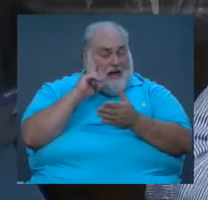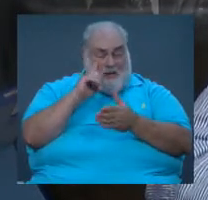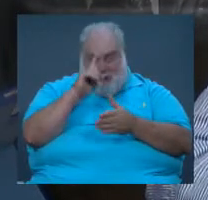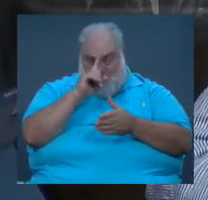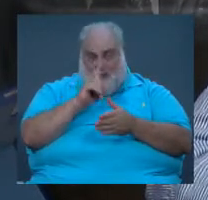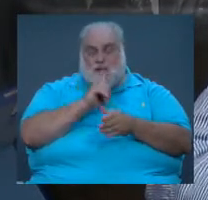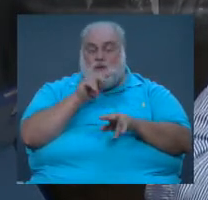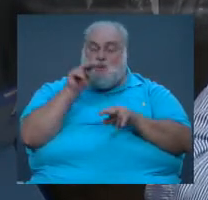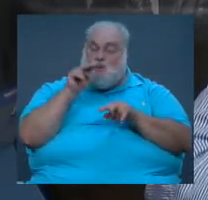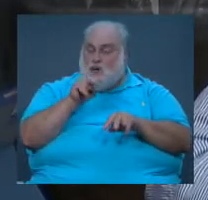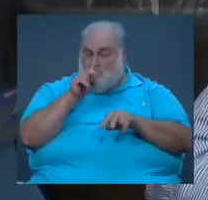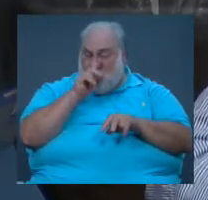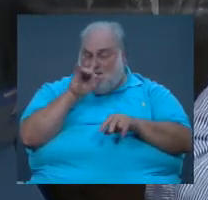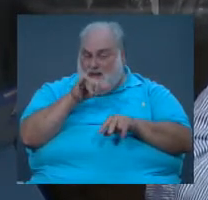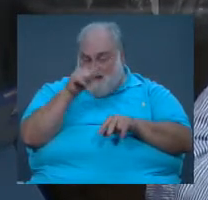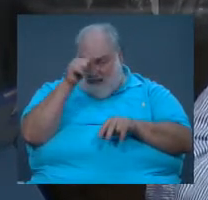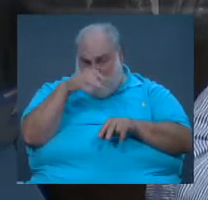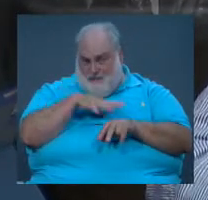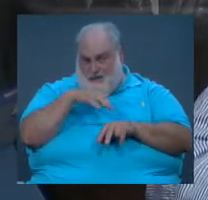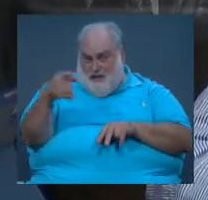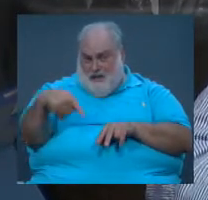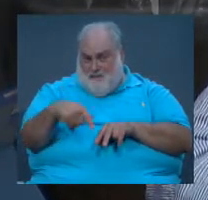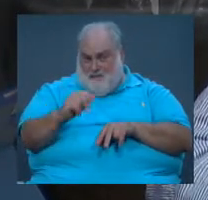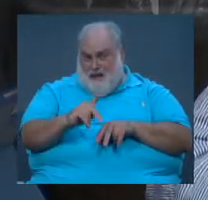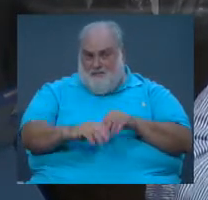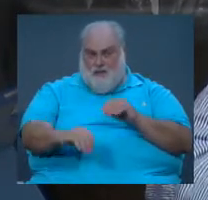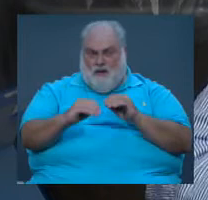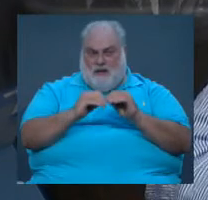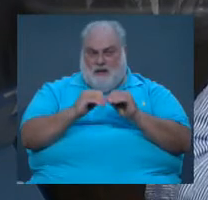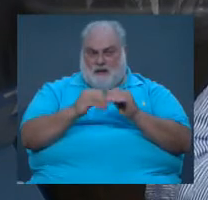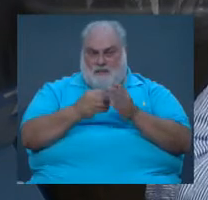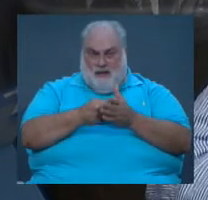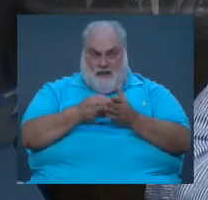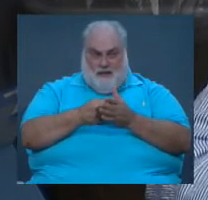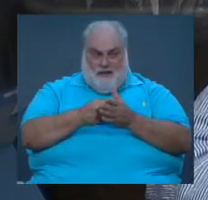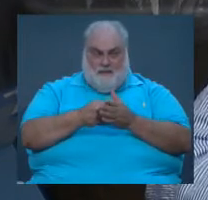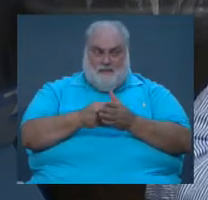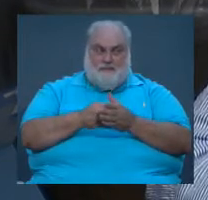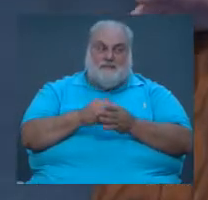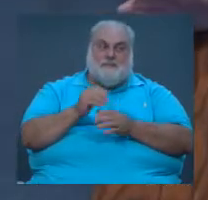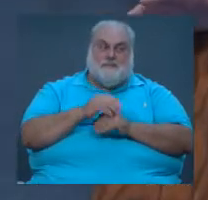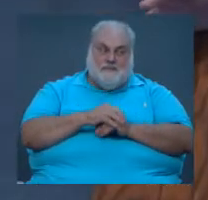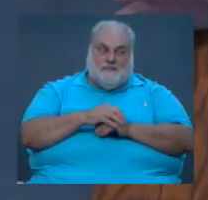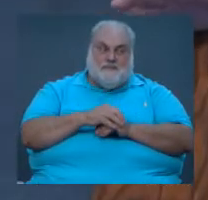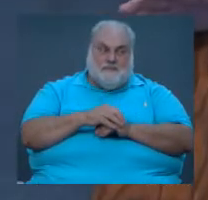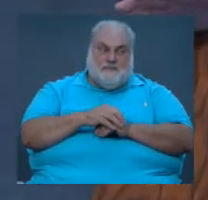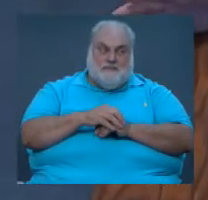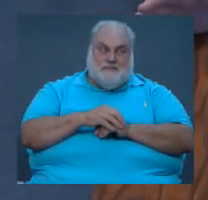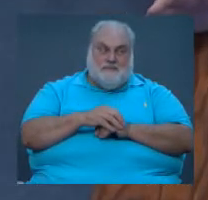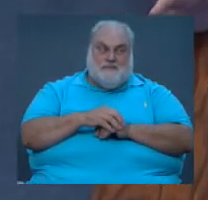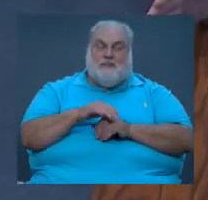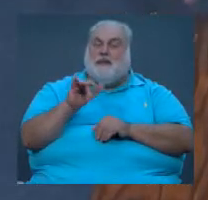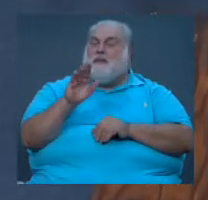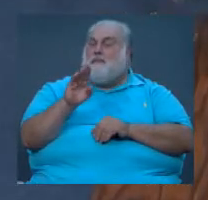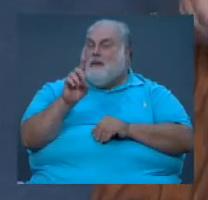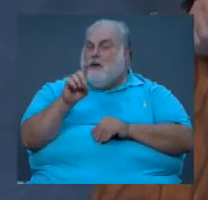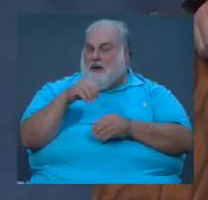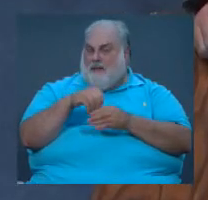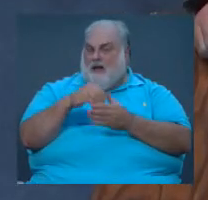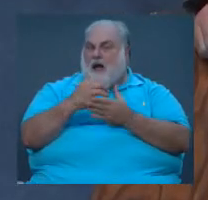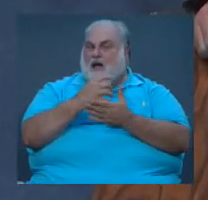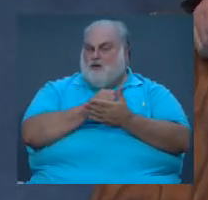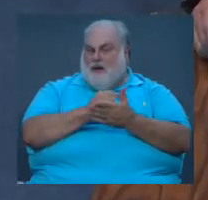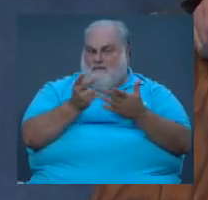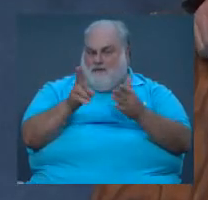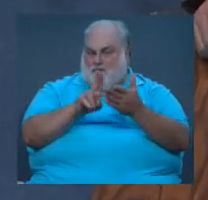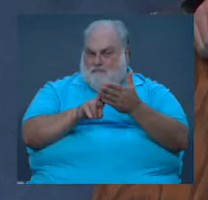certainly be watching if this man is coming back for additional money. Certainly. I'm a And businesswoman. the bid items are in the contract, and he has